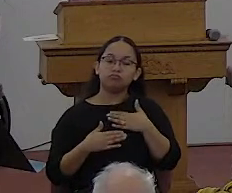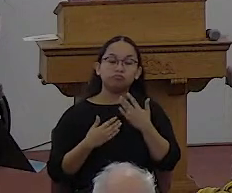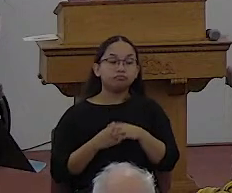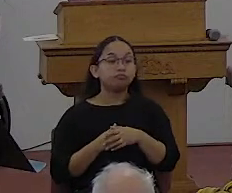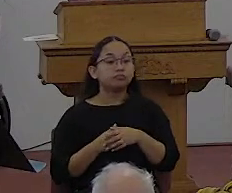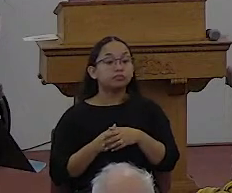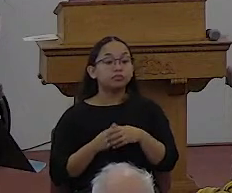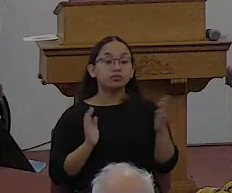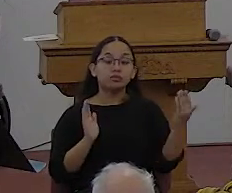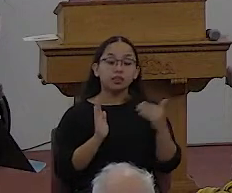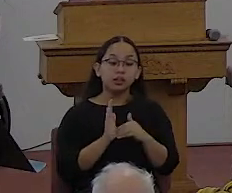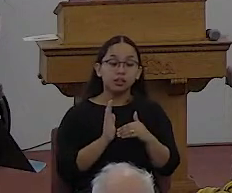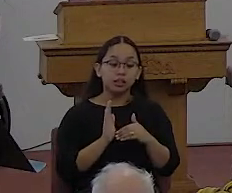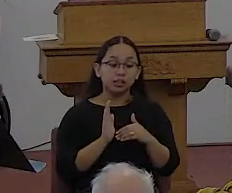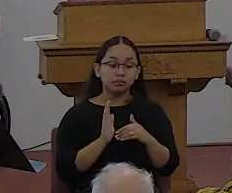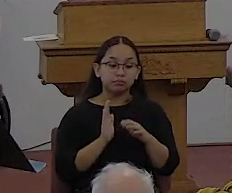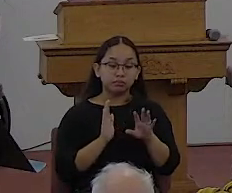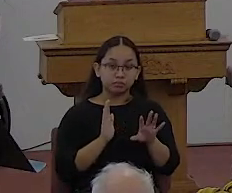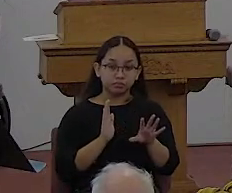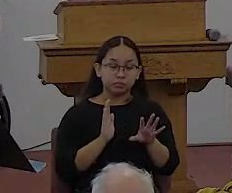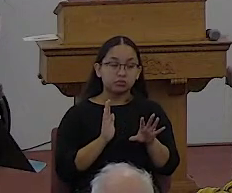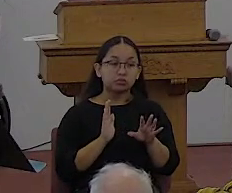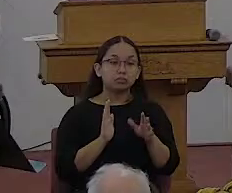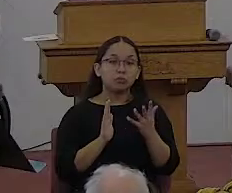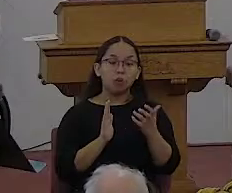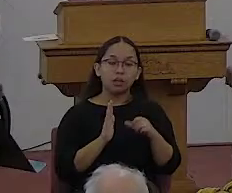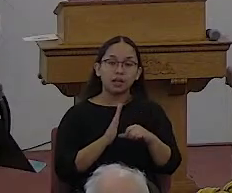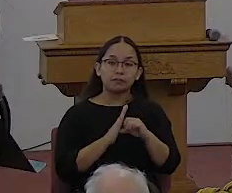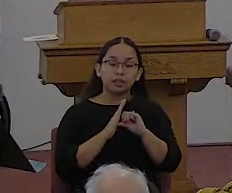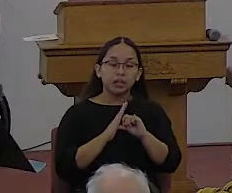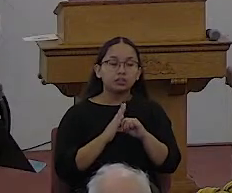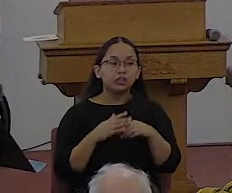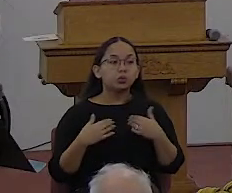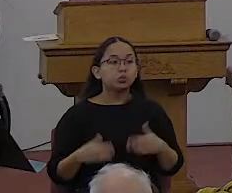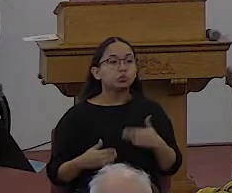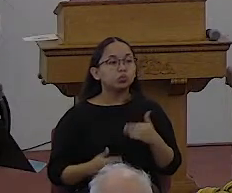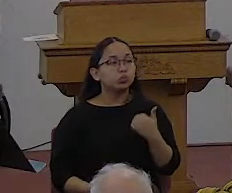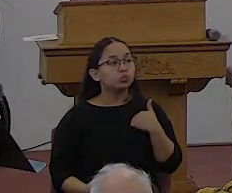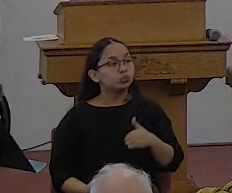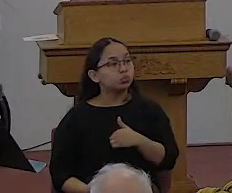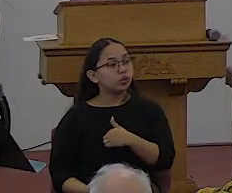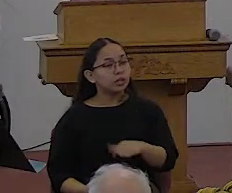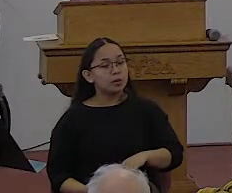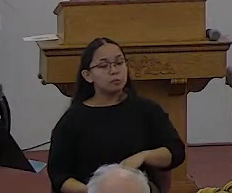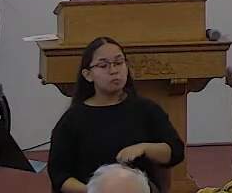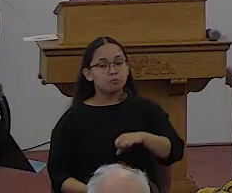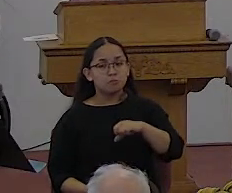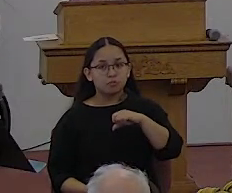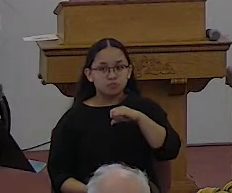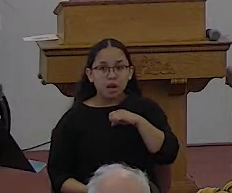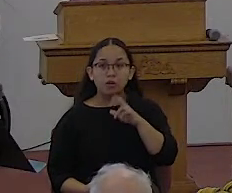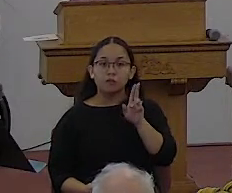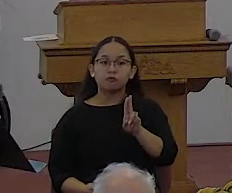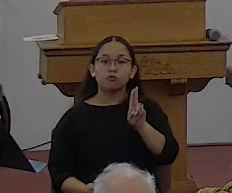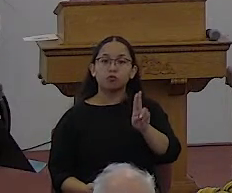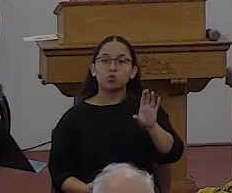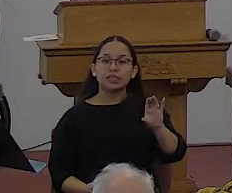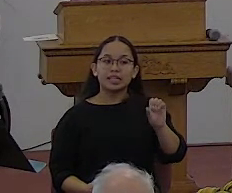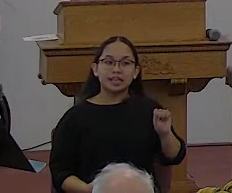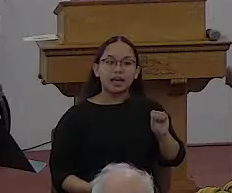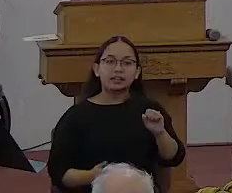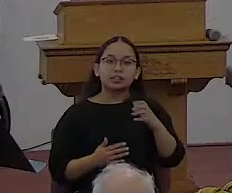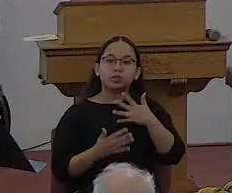say, again, because it just can't be said enough, is how proud we are of our UUCS social justice team,